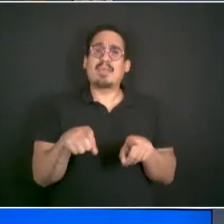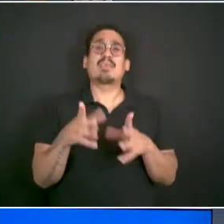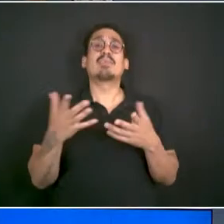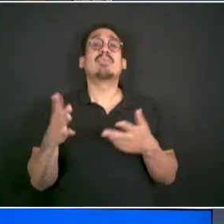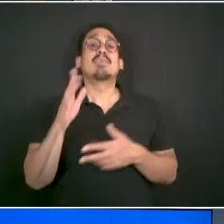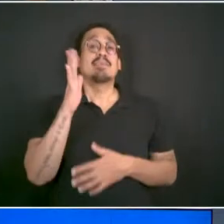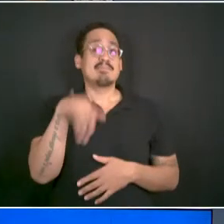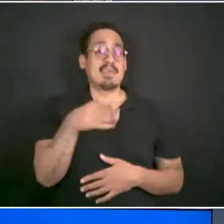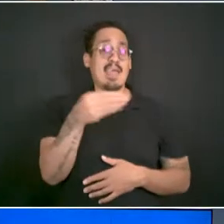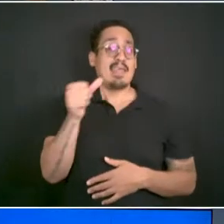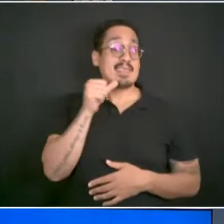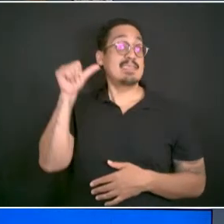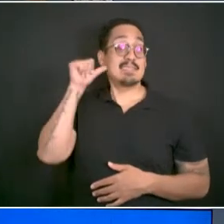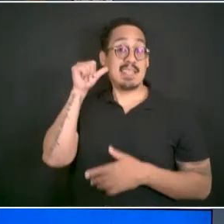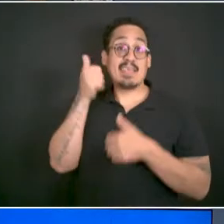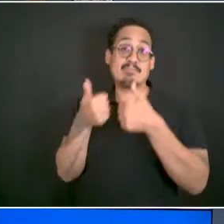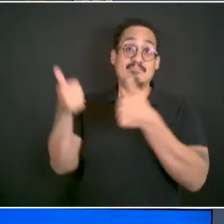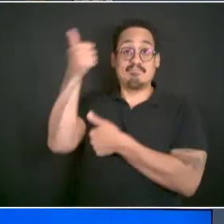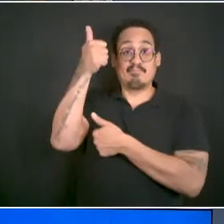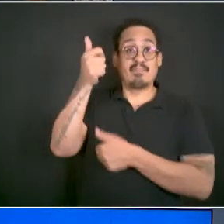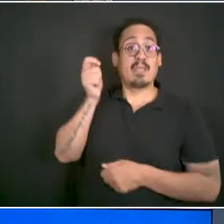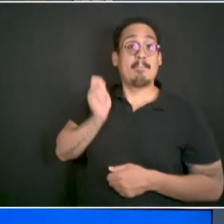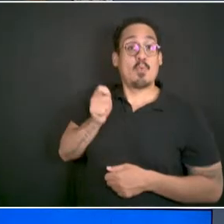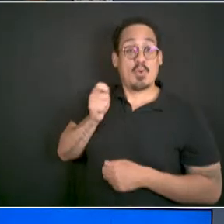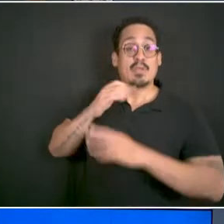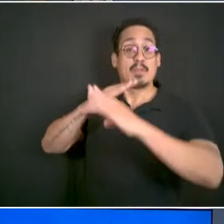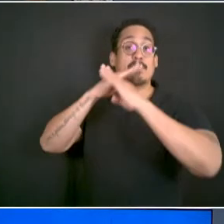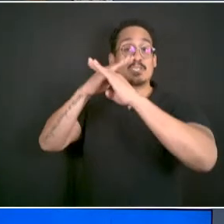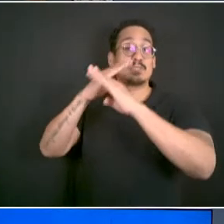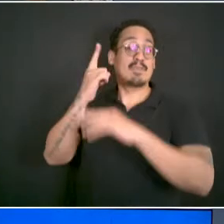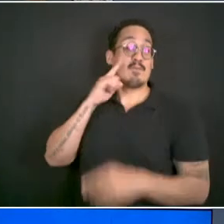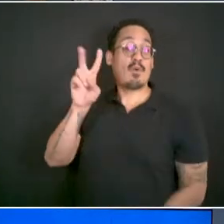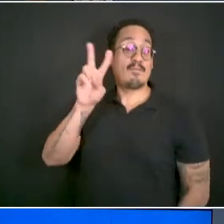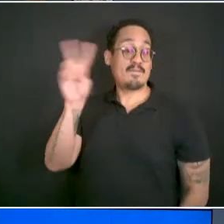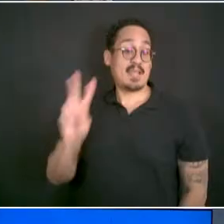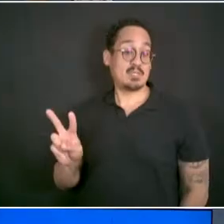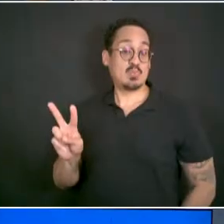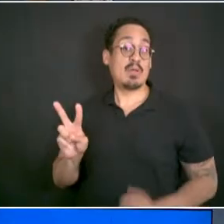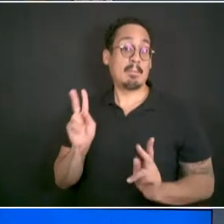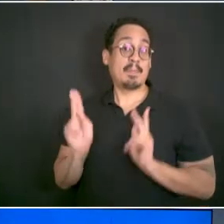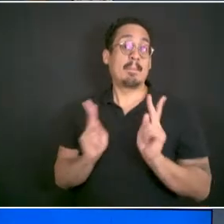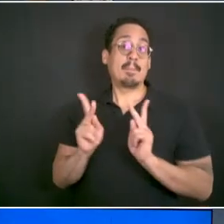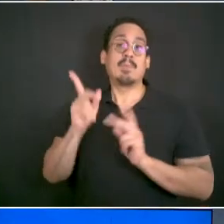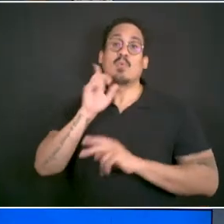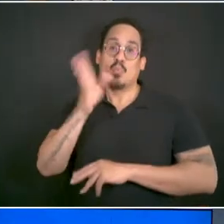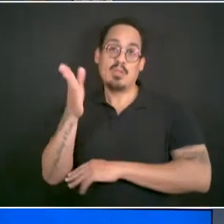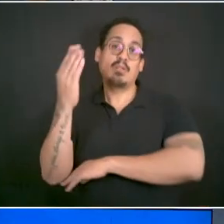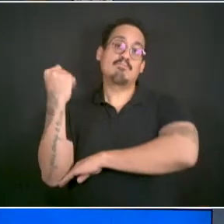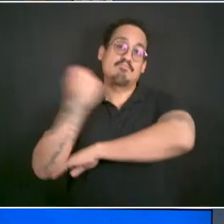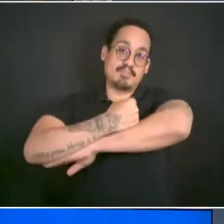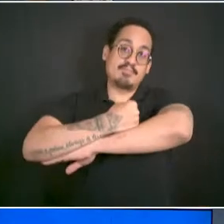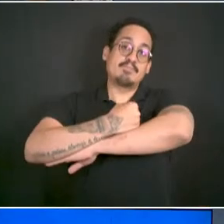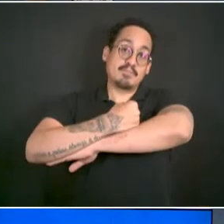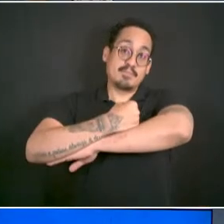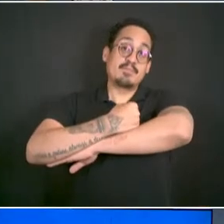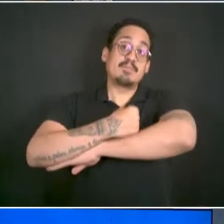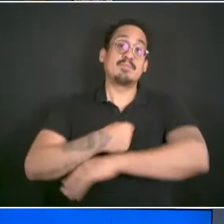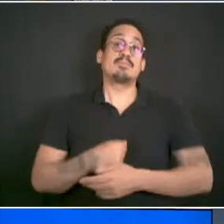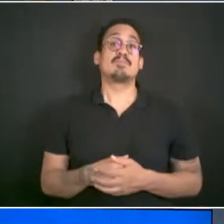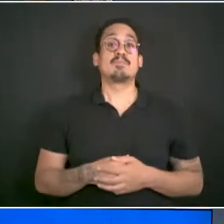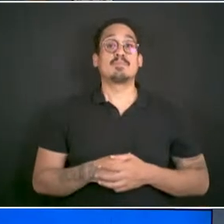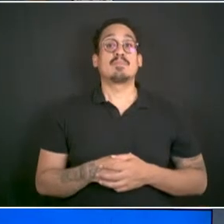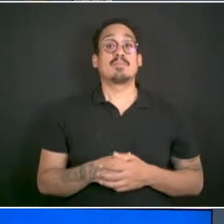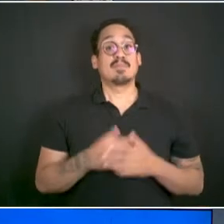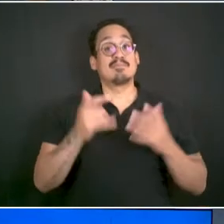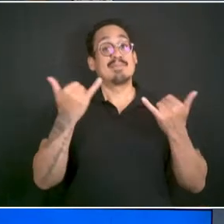During the Biden administration, you championed TPS for Venezuelans so that they could get work authorizations. Now under Trump, that's ending. Are